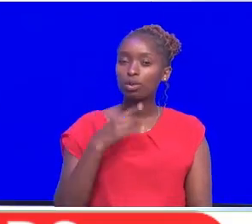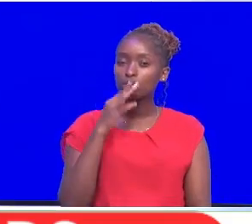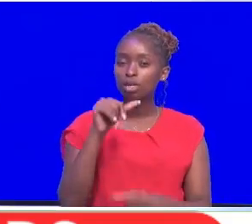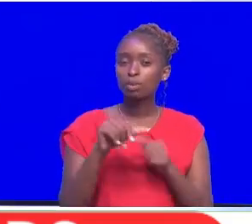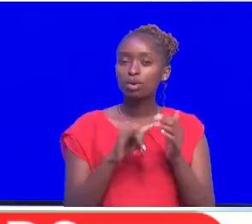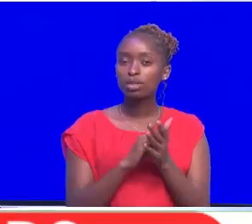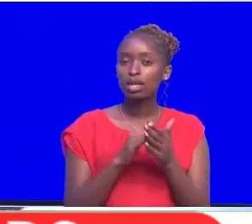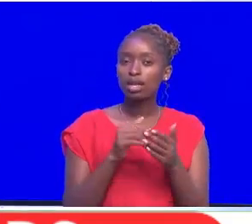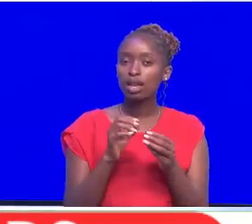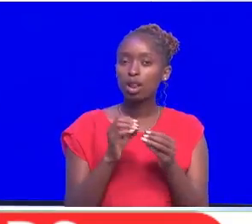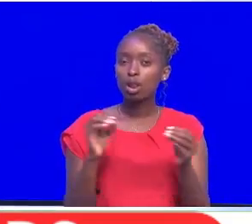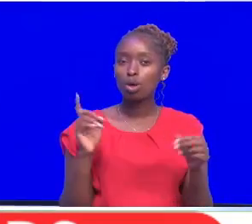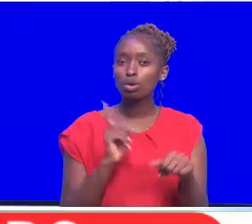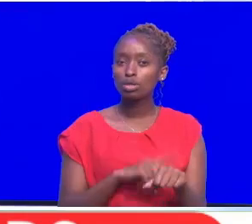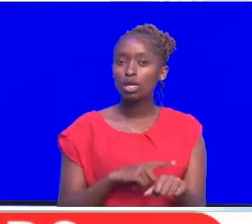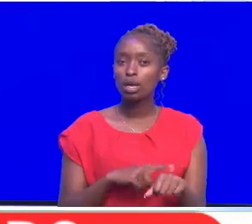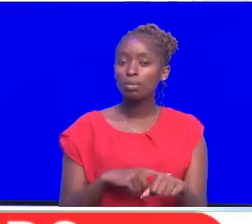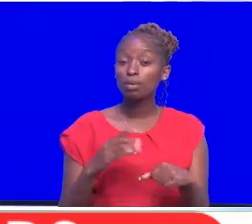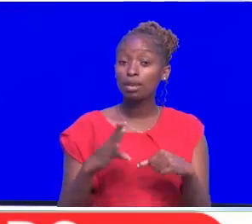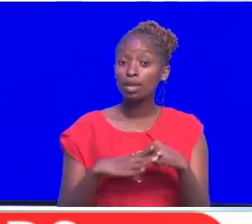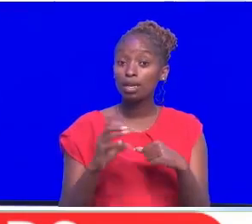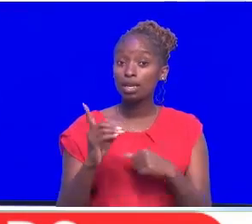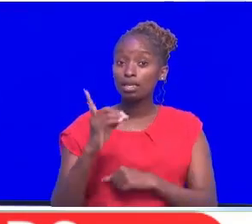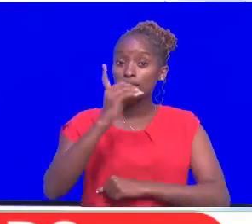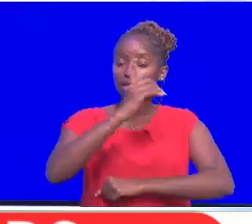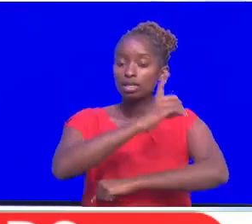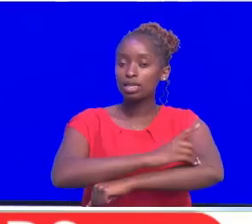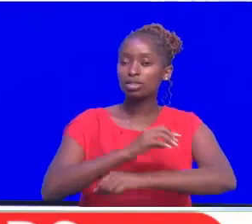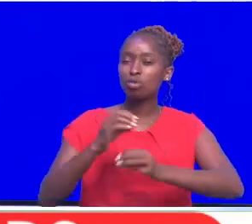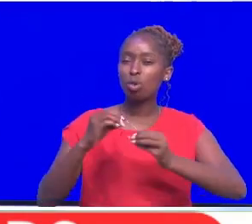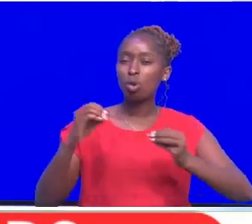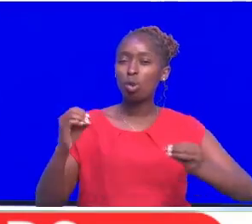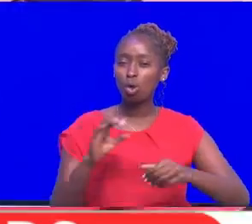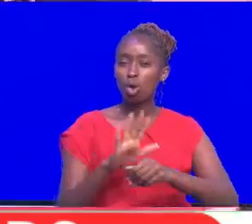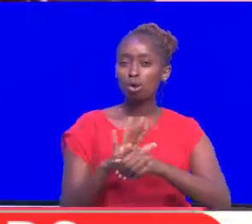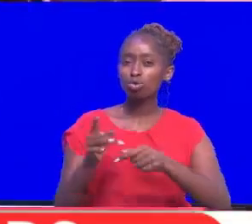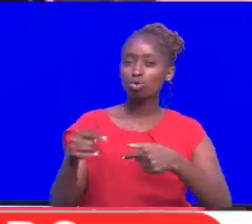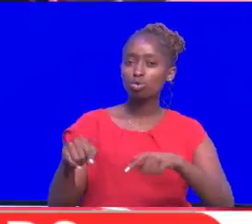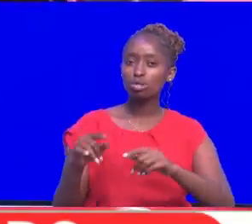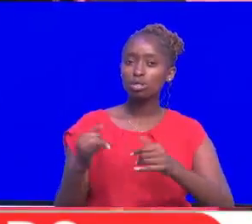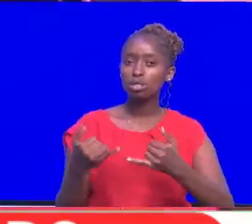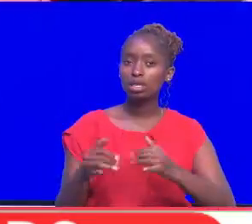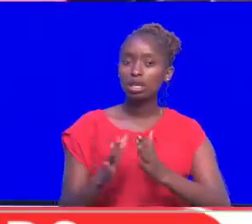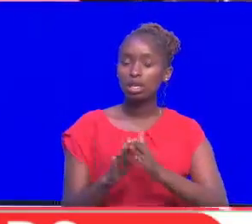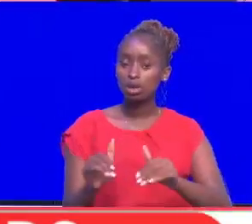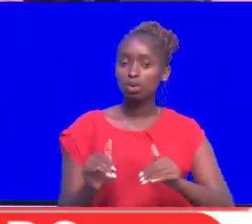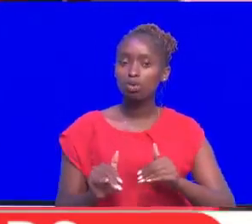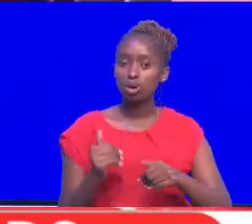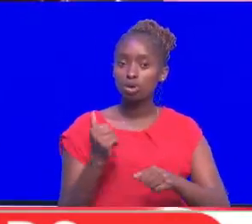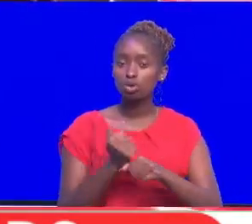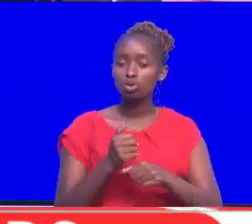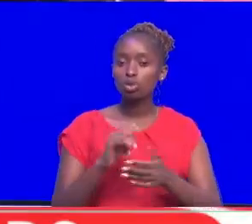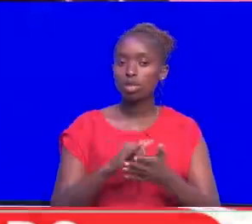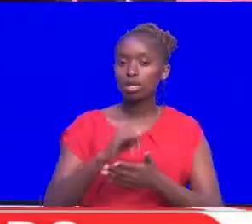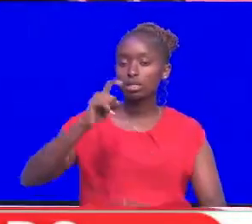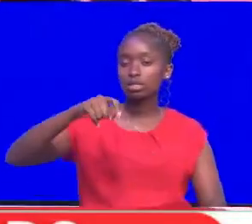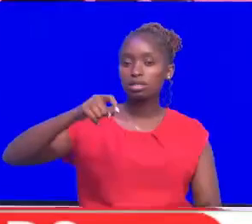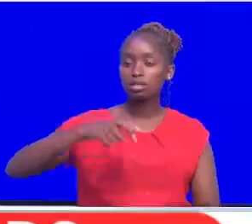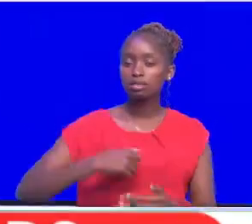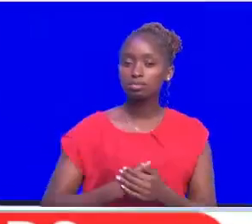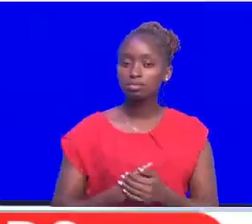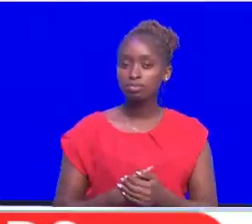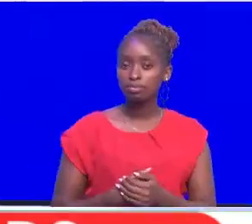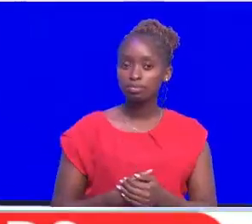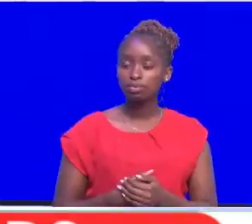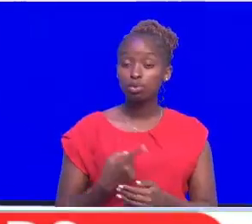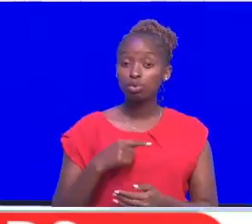instant fines, 90 days is too much time for you to wait. Let's do it. The objective is to reduce road accidents by half.